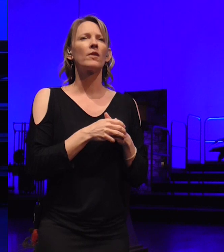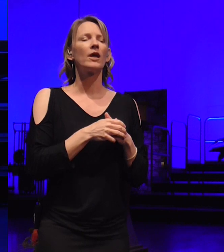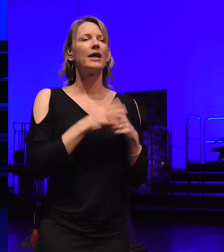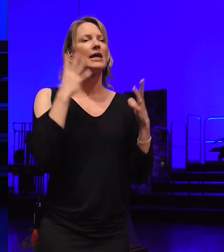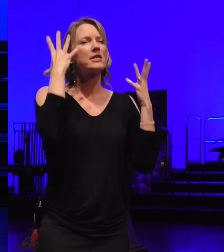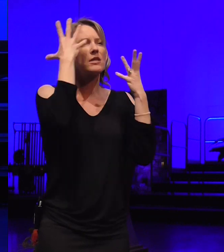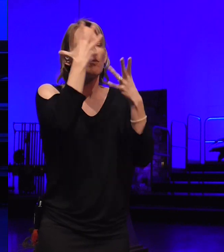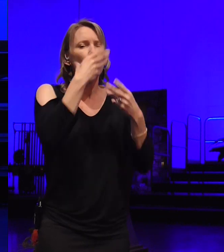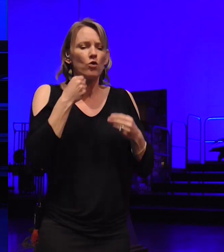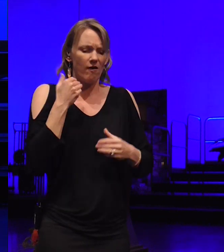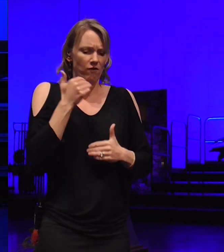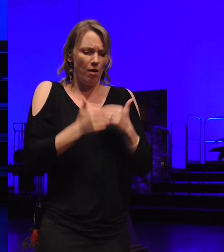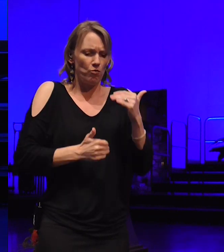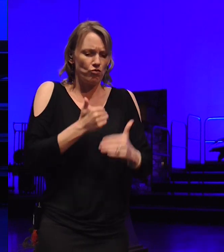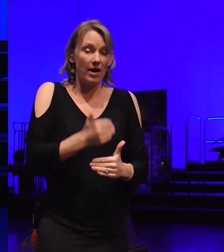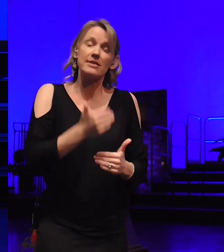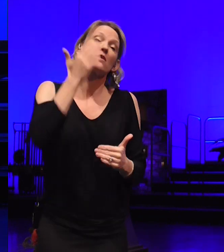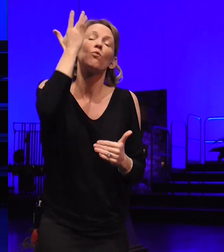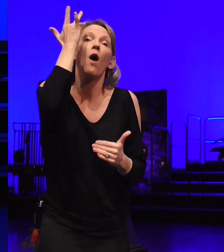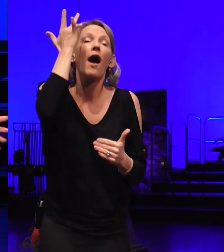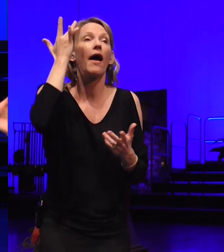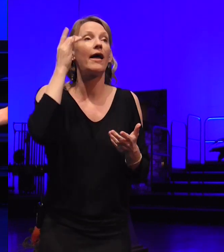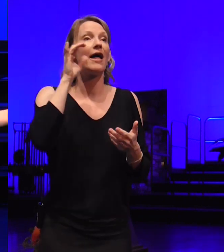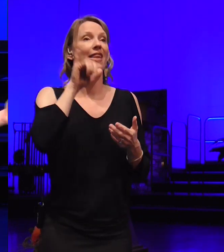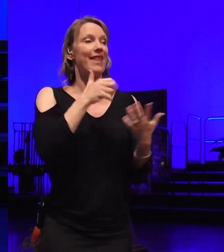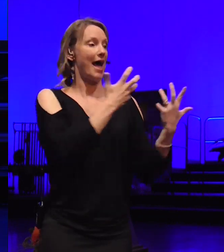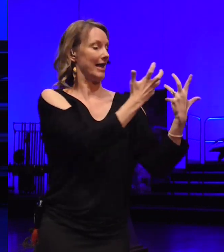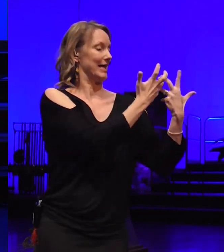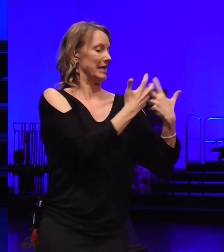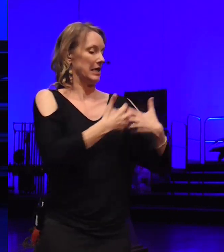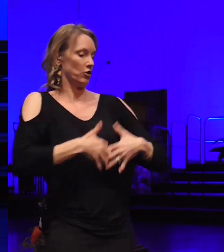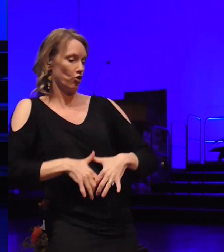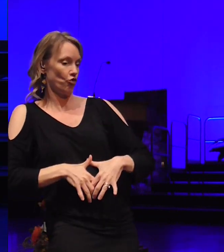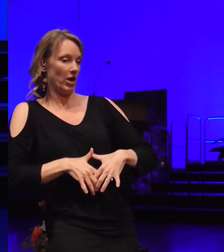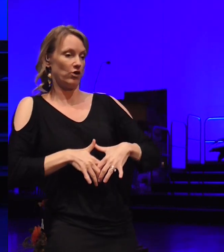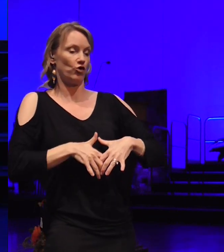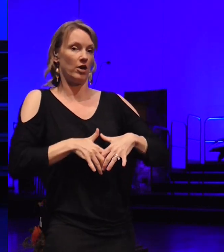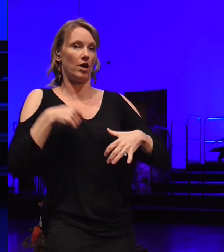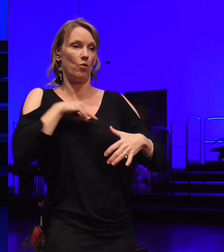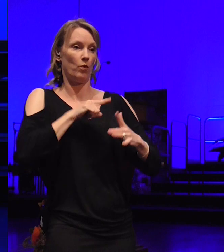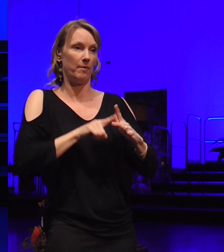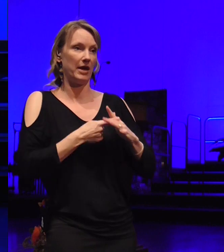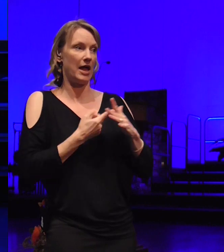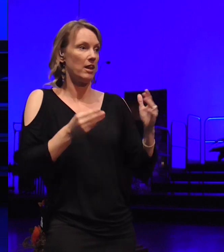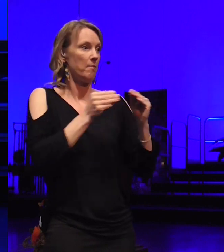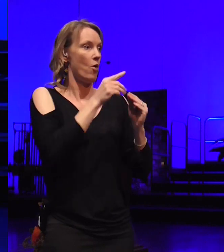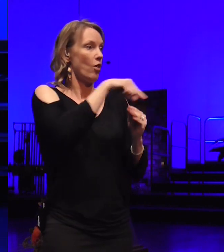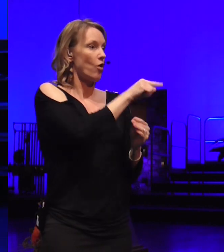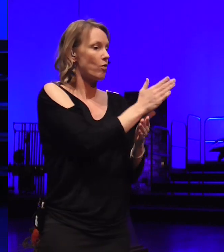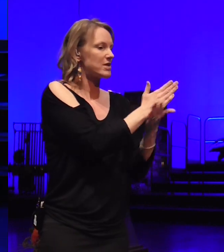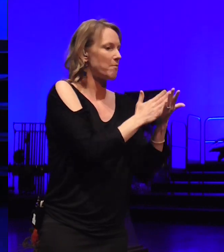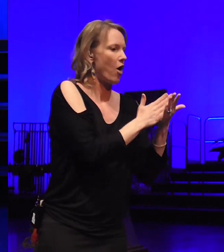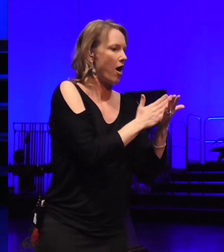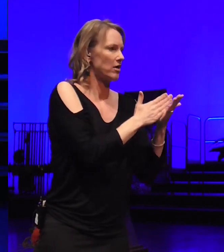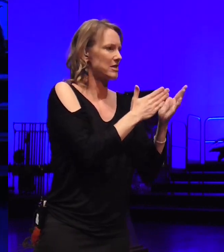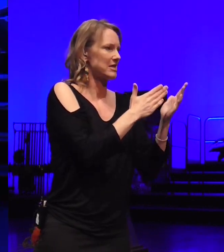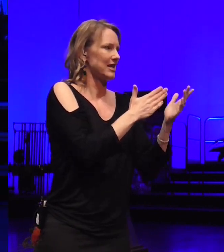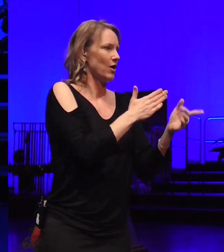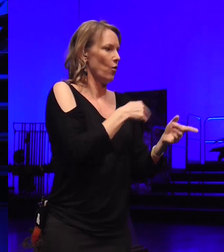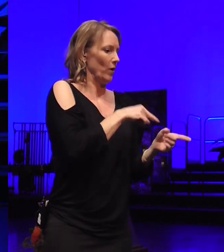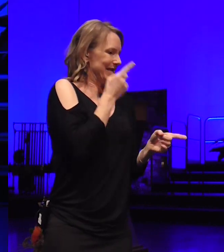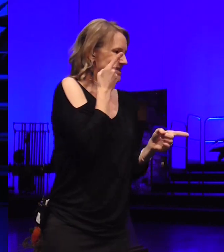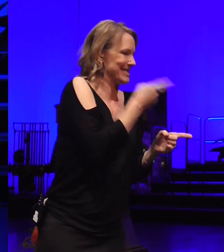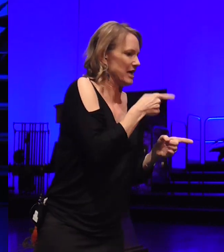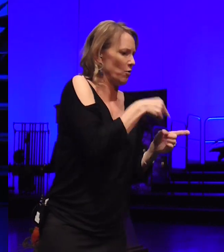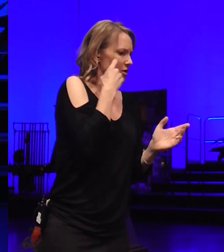a beautiful process, because as we begin that integration, the more that those parts are seen and